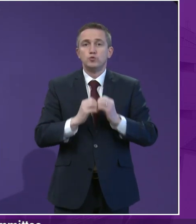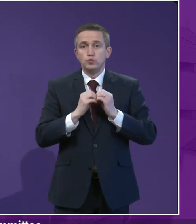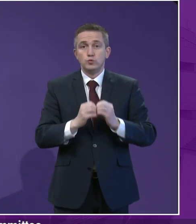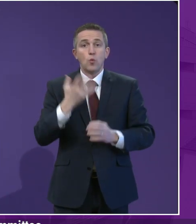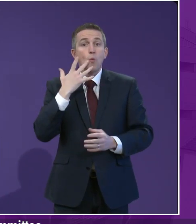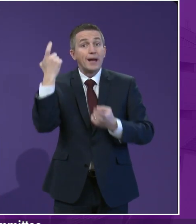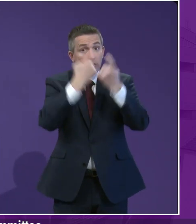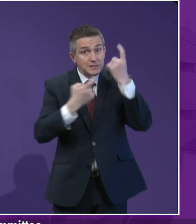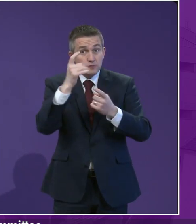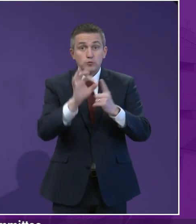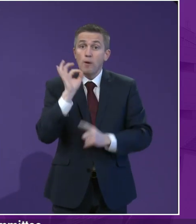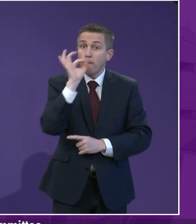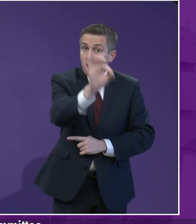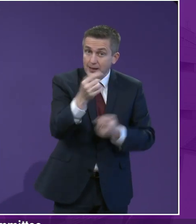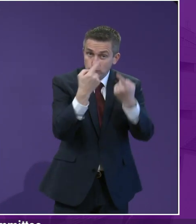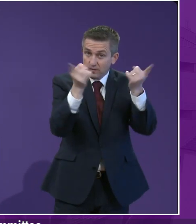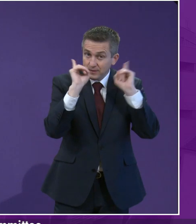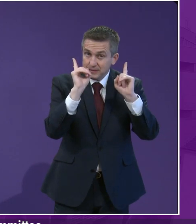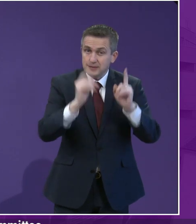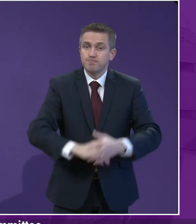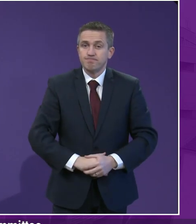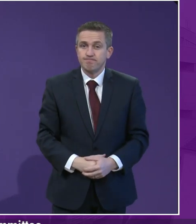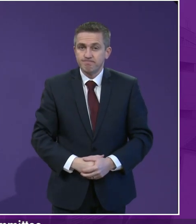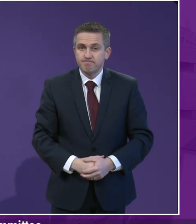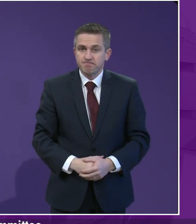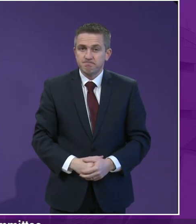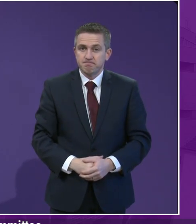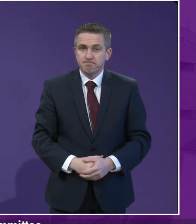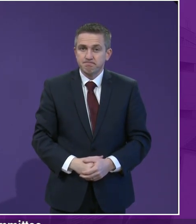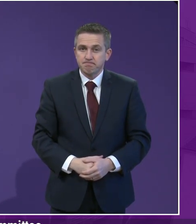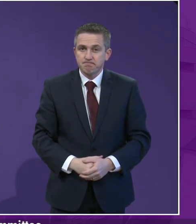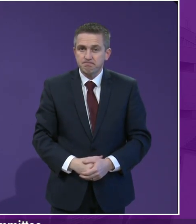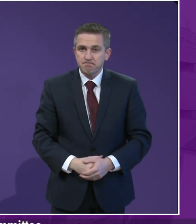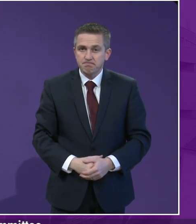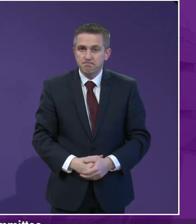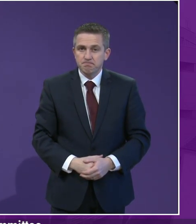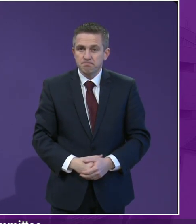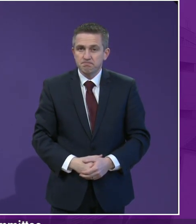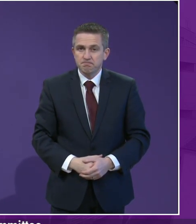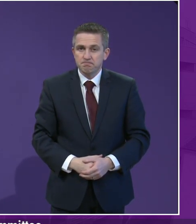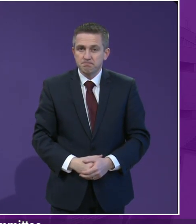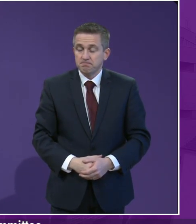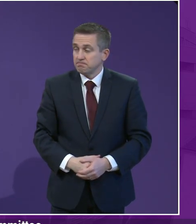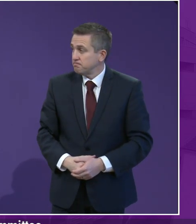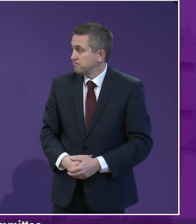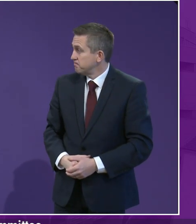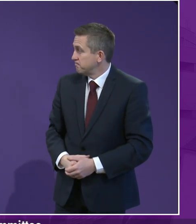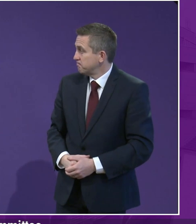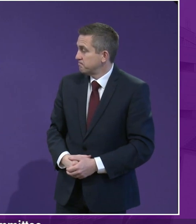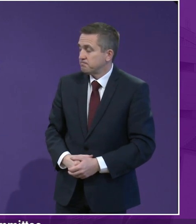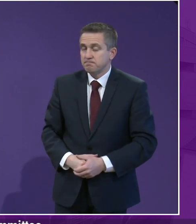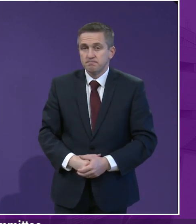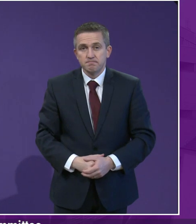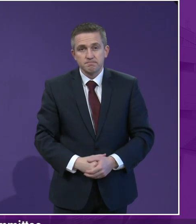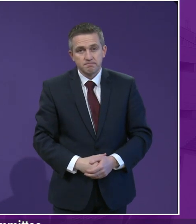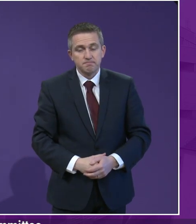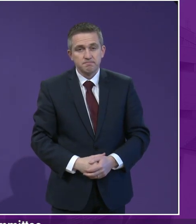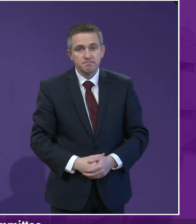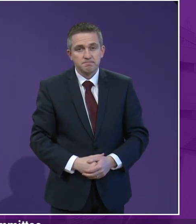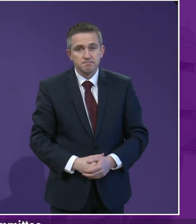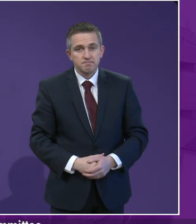think the onus should be on the student to know what sort of support is available before they get to university. So I think there needs to be a lot more